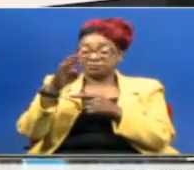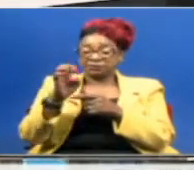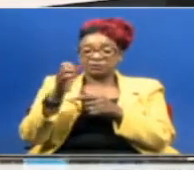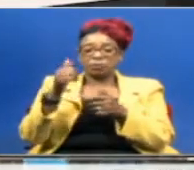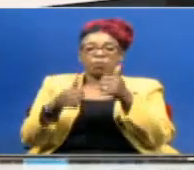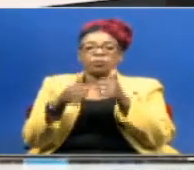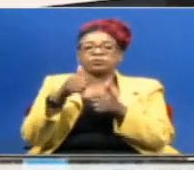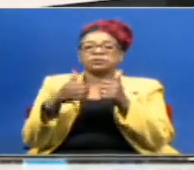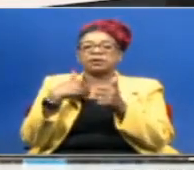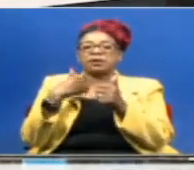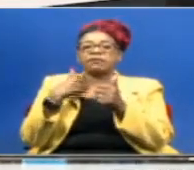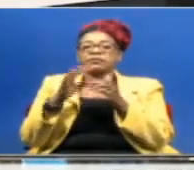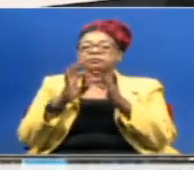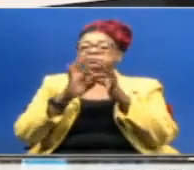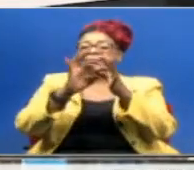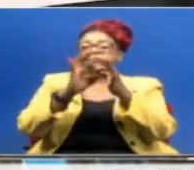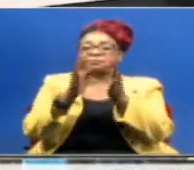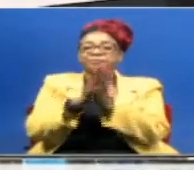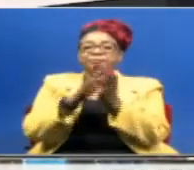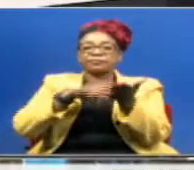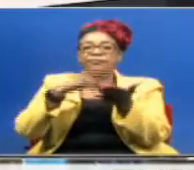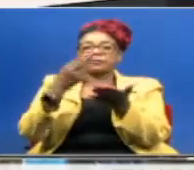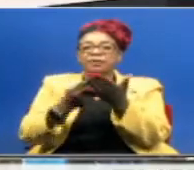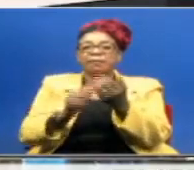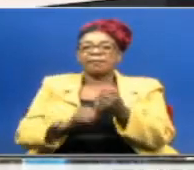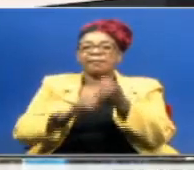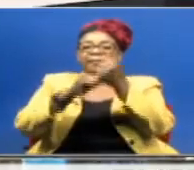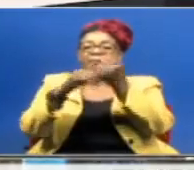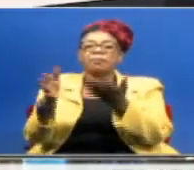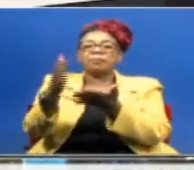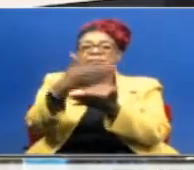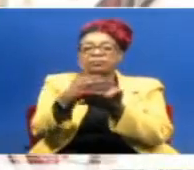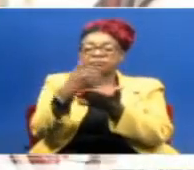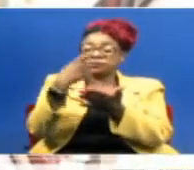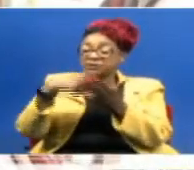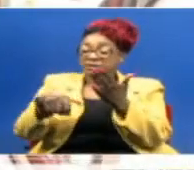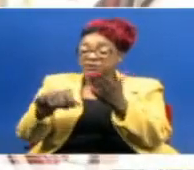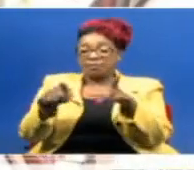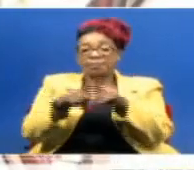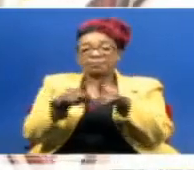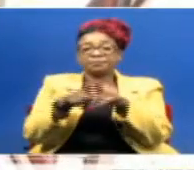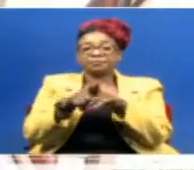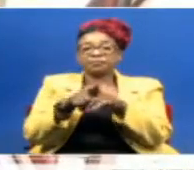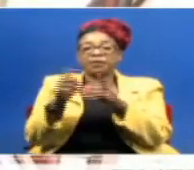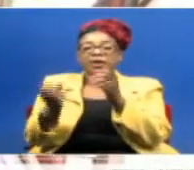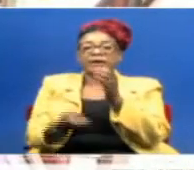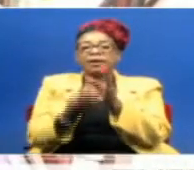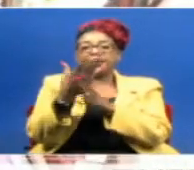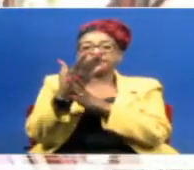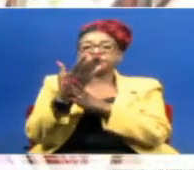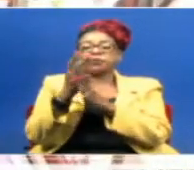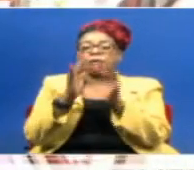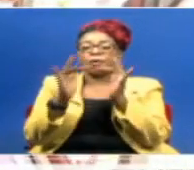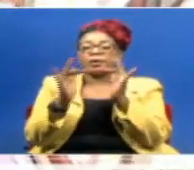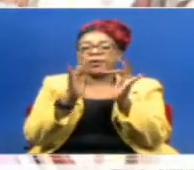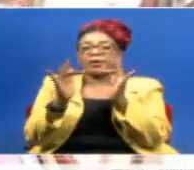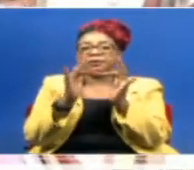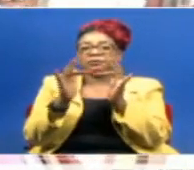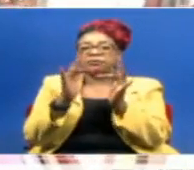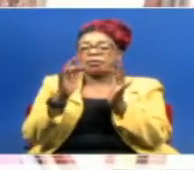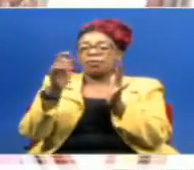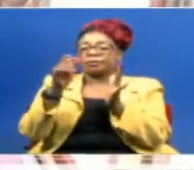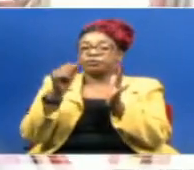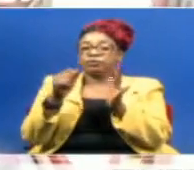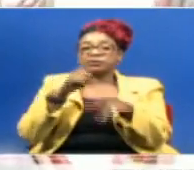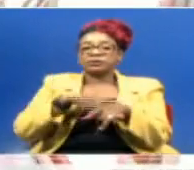of revenue and is boosting collection. The Taxman has also launched its online auction after what it